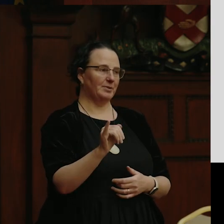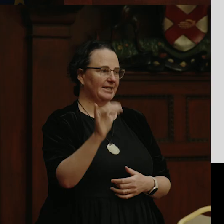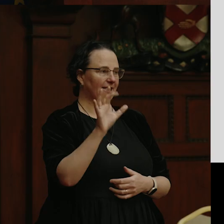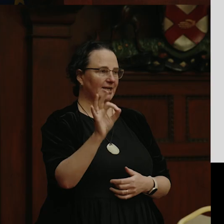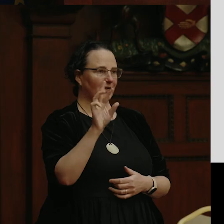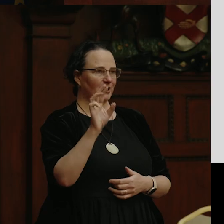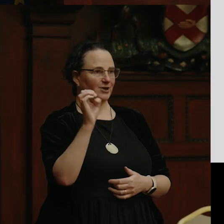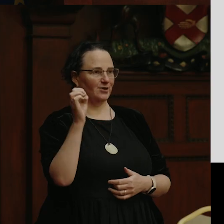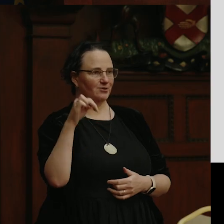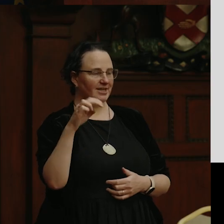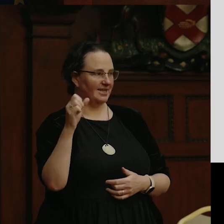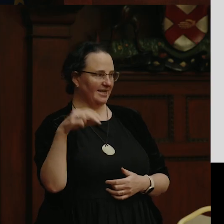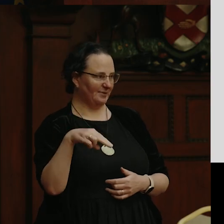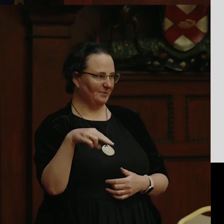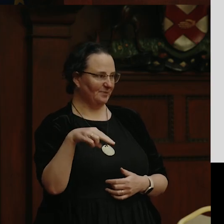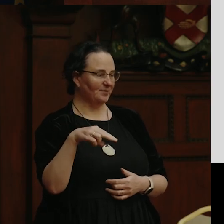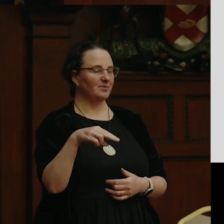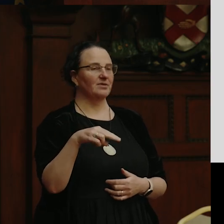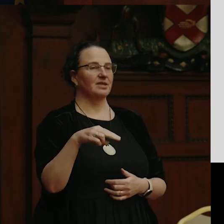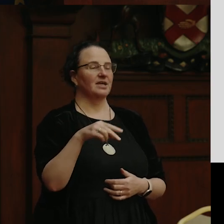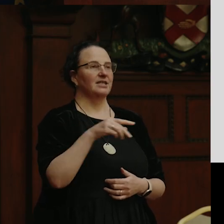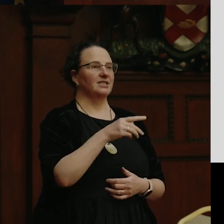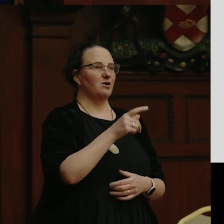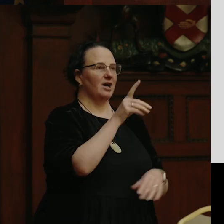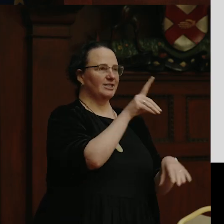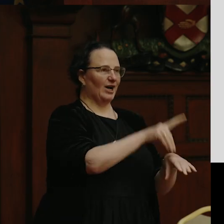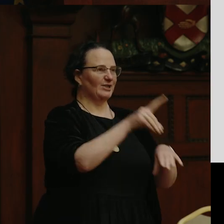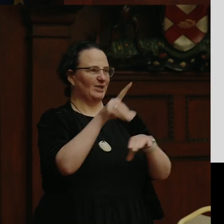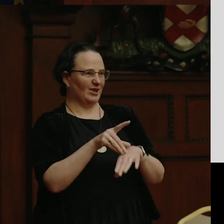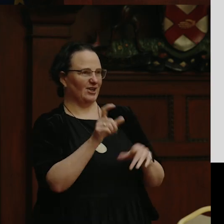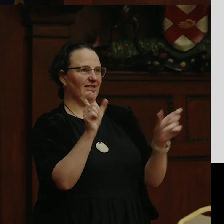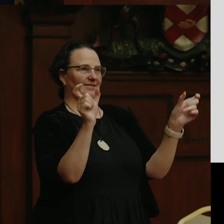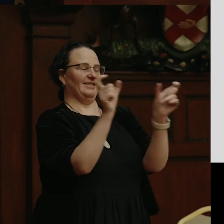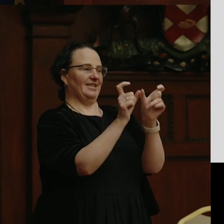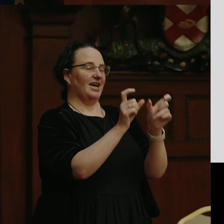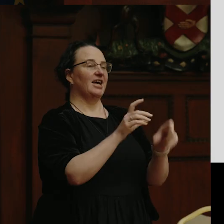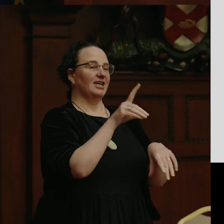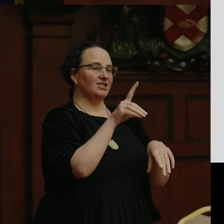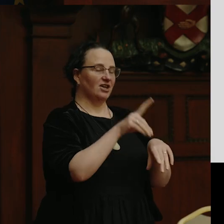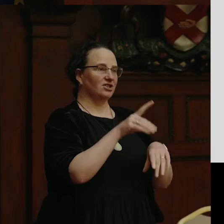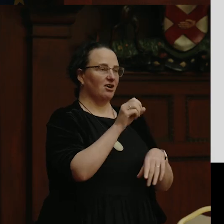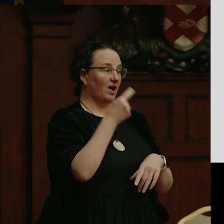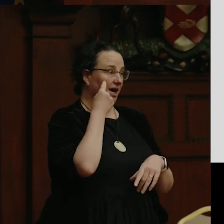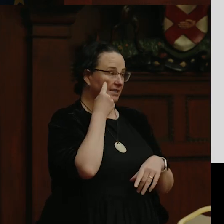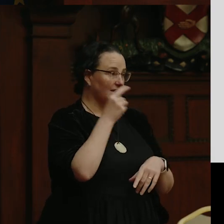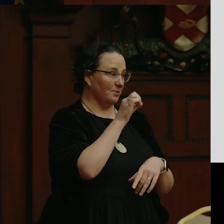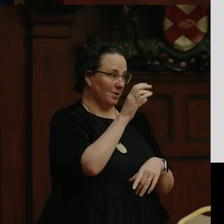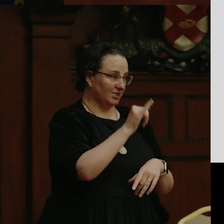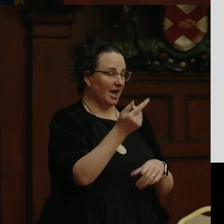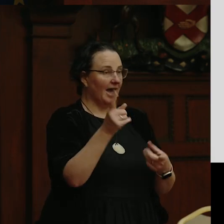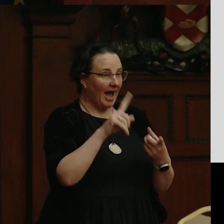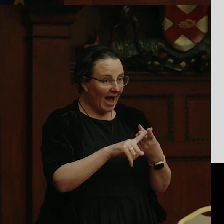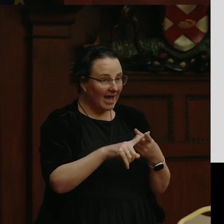in our world, in our disease, doctors are very important. She's a doctor of ophthalmology, but also a doctor